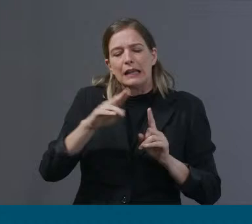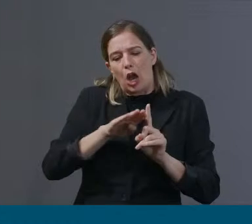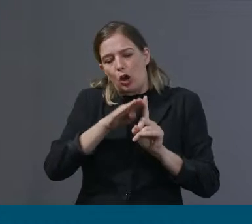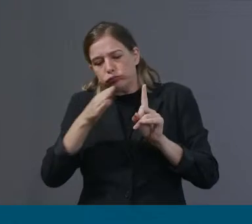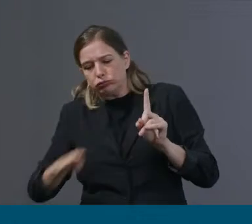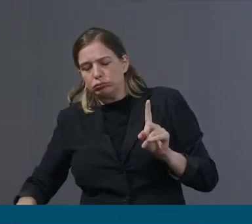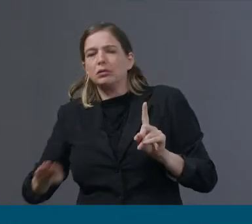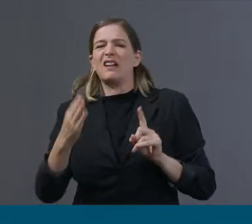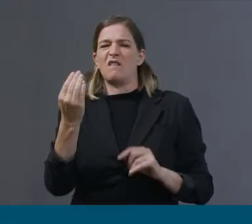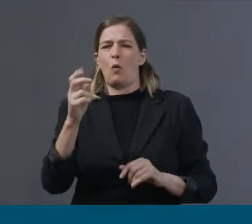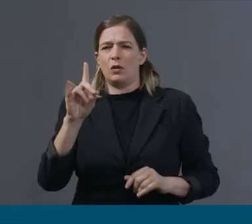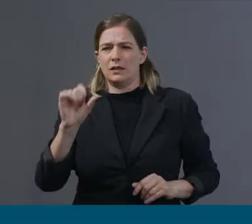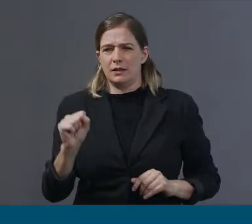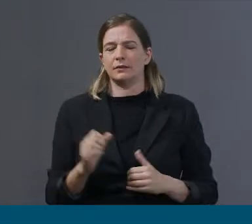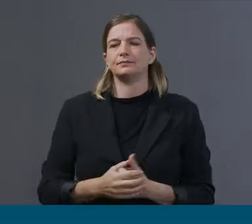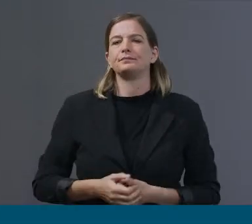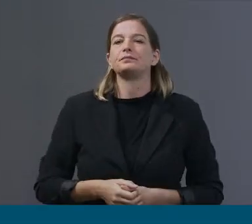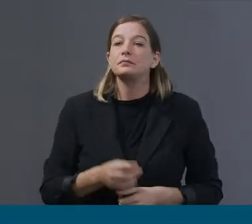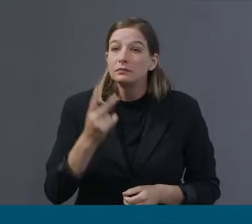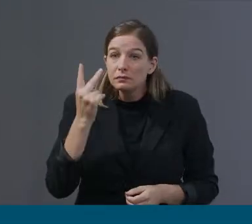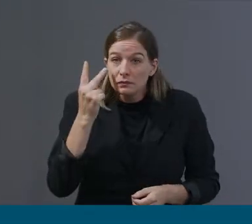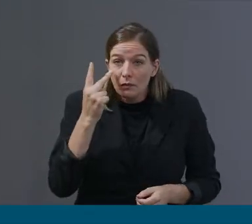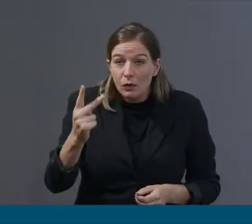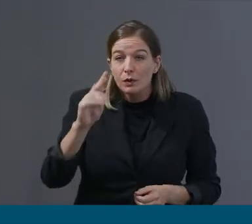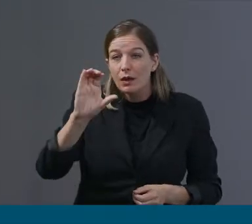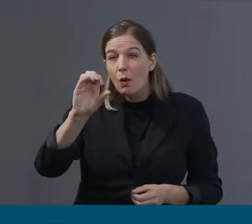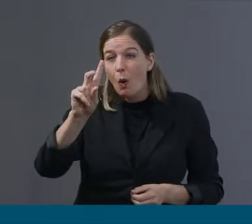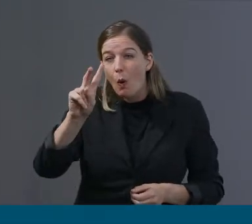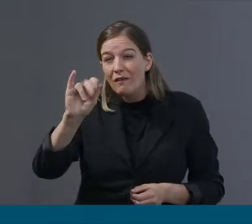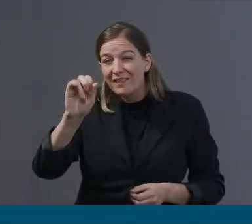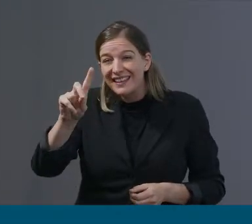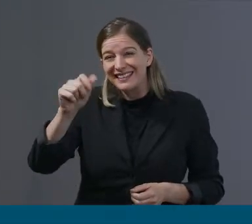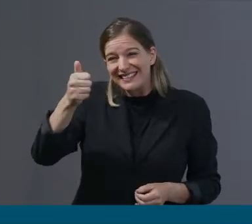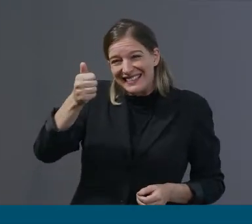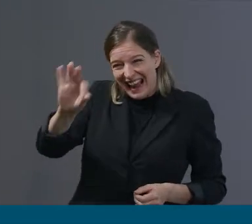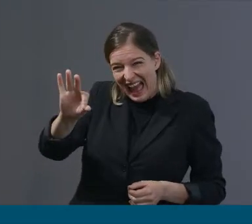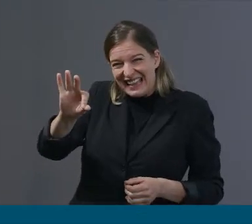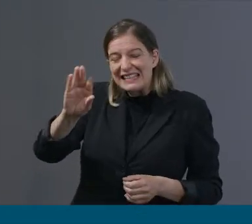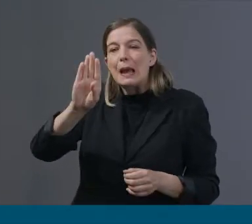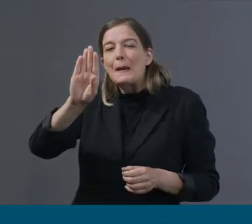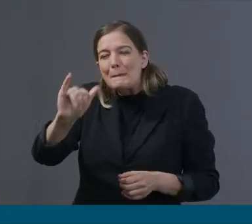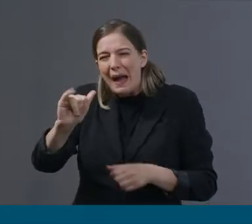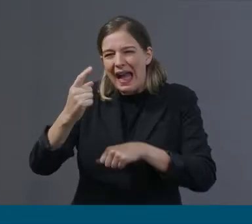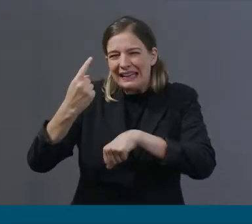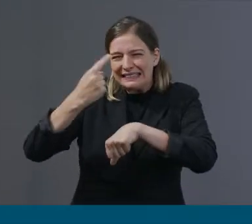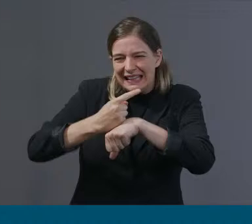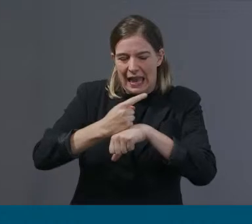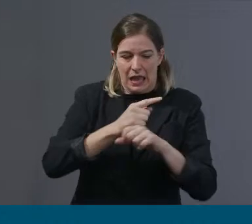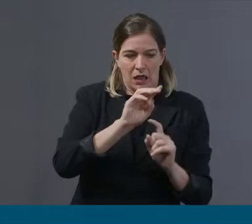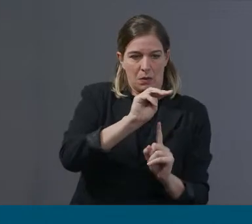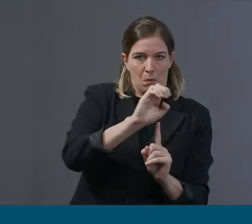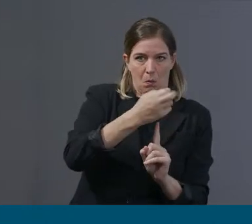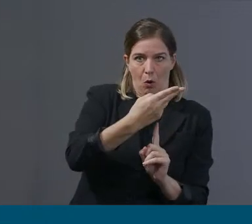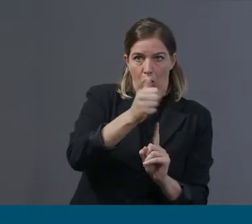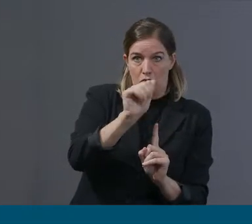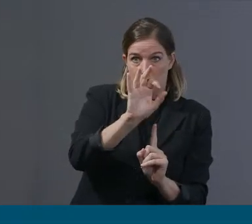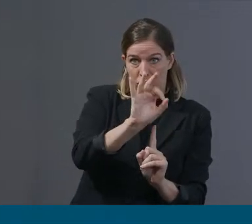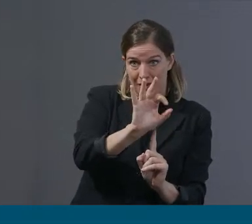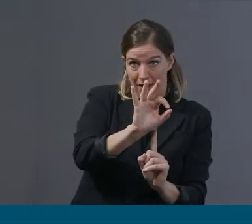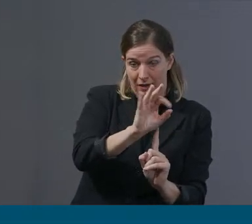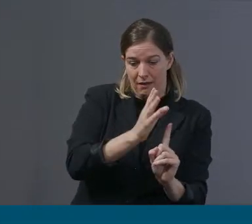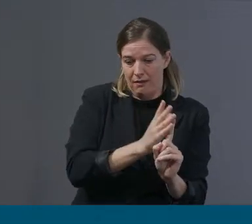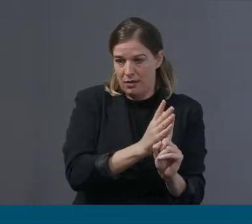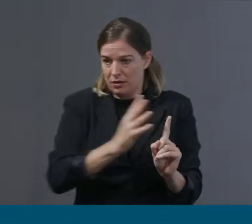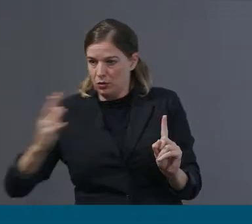is COVID-19 cases by day. You can see it from March 9th to our most recent